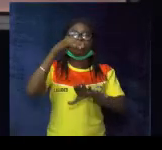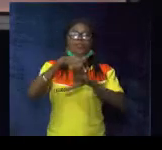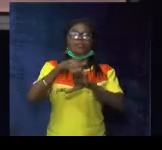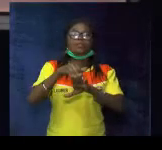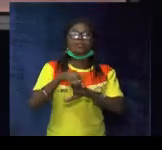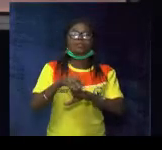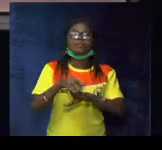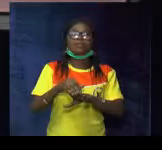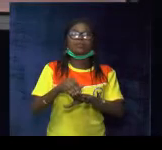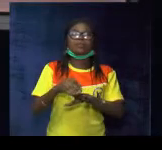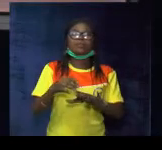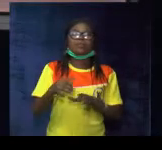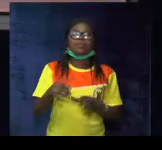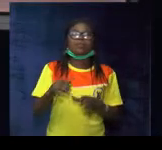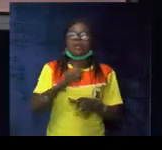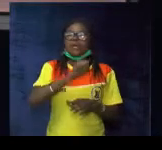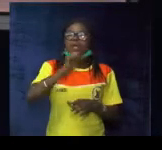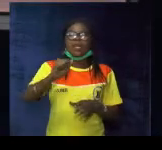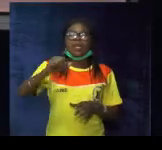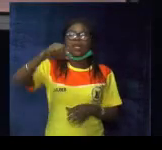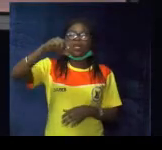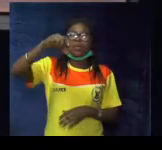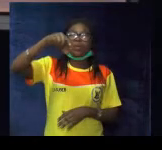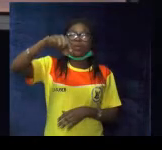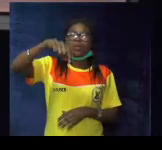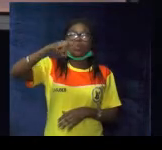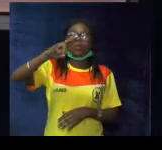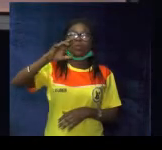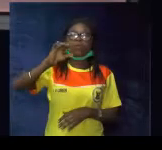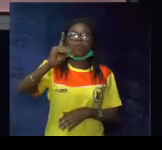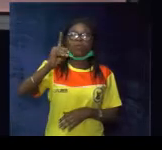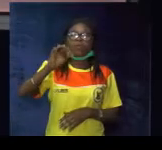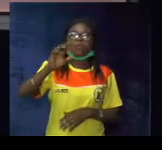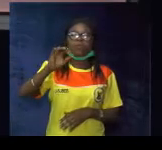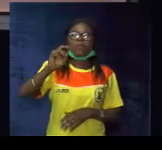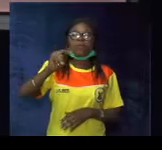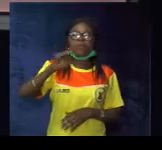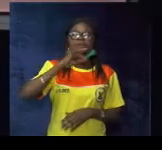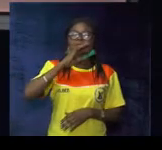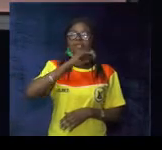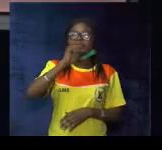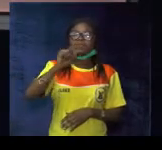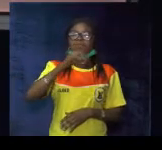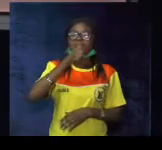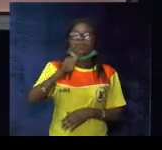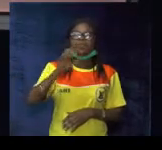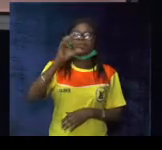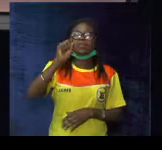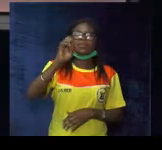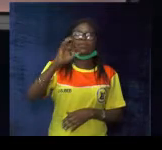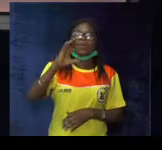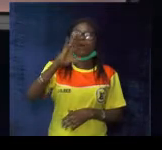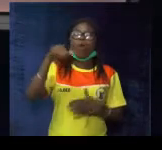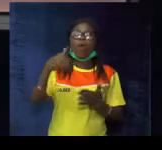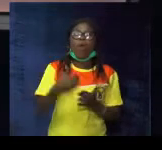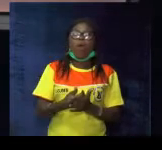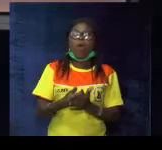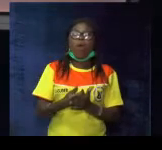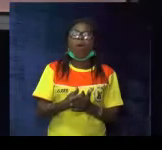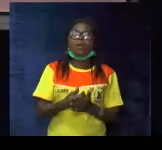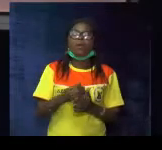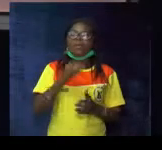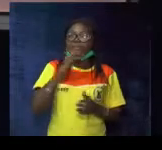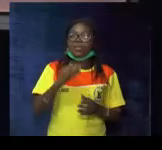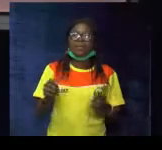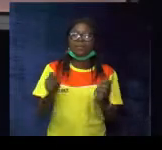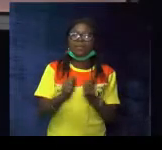Well, let's take a look. A quadrant is a sector because it is bounded by an angle and an arc. And all sectors are bounded by